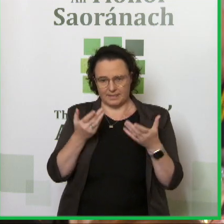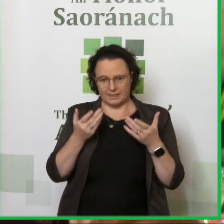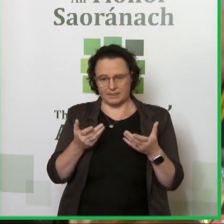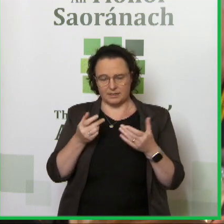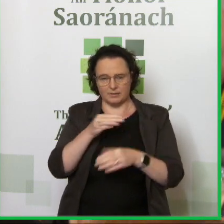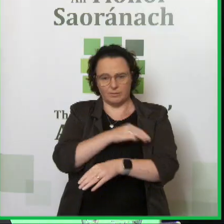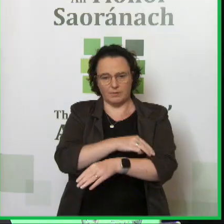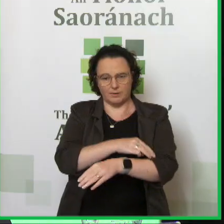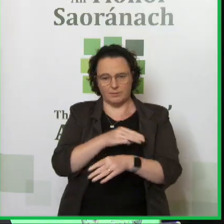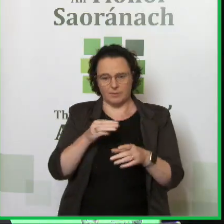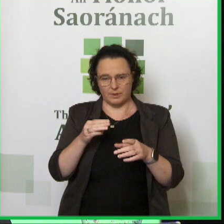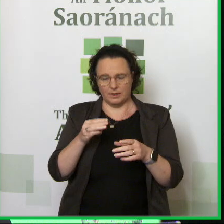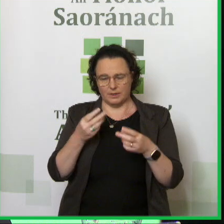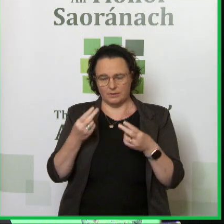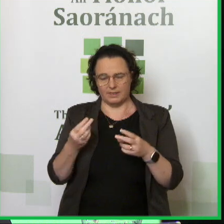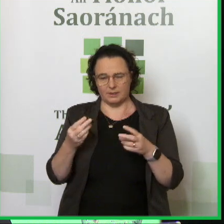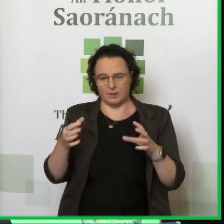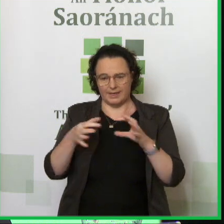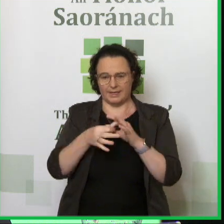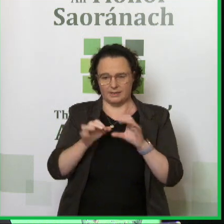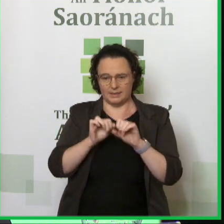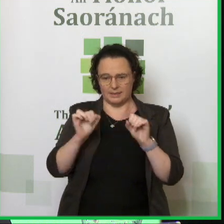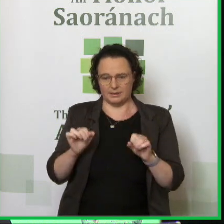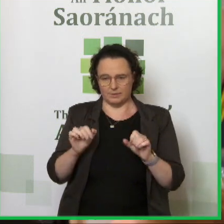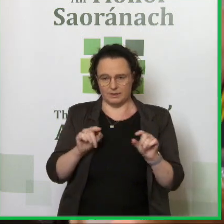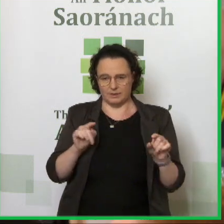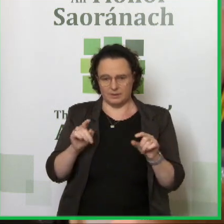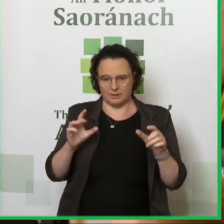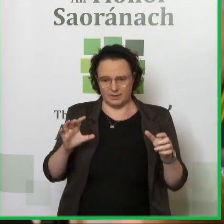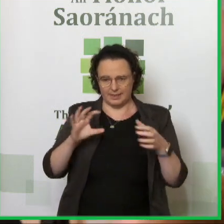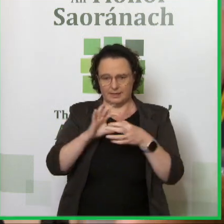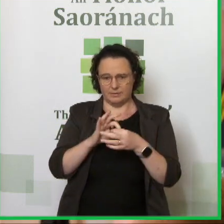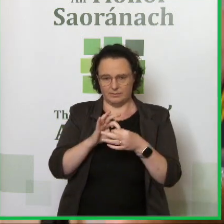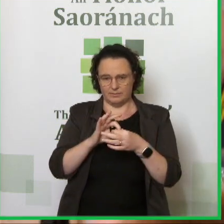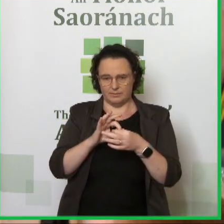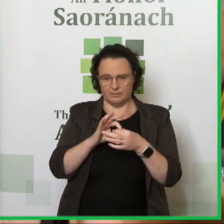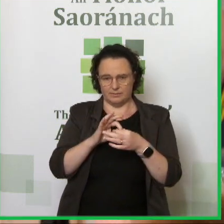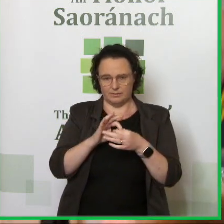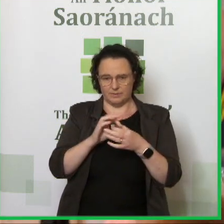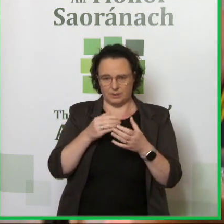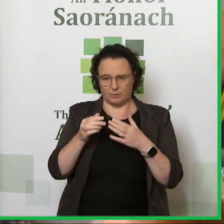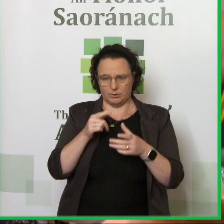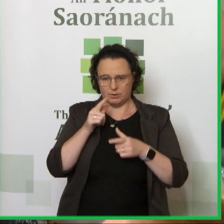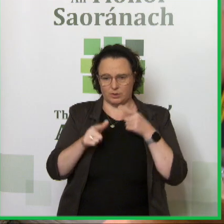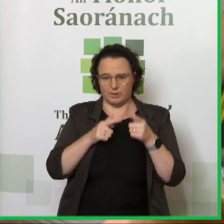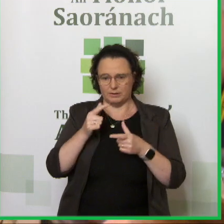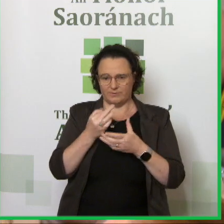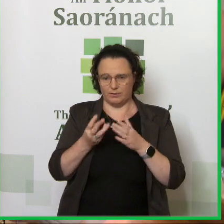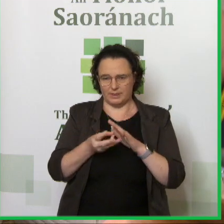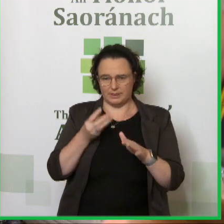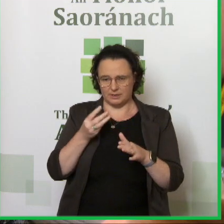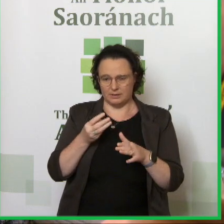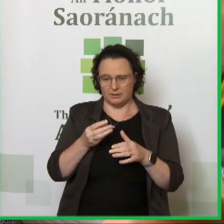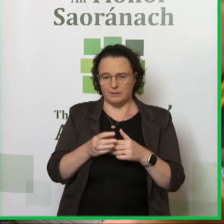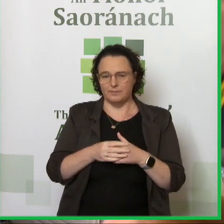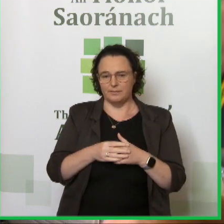need to link the system together. Okay. That we've been talking in the last few weeks and the previous